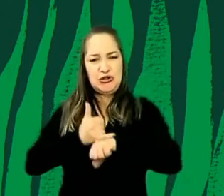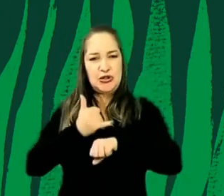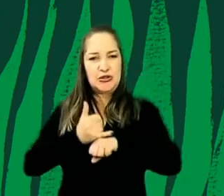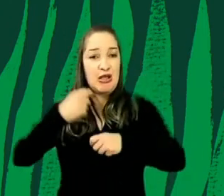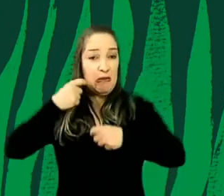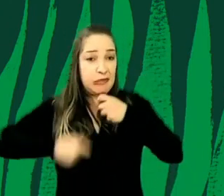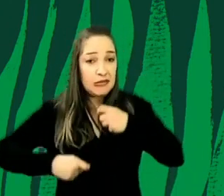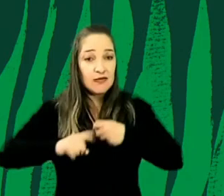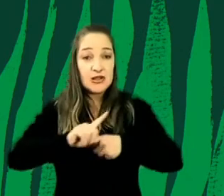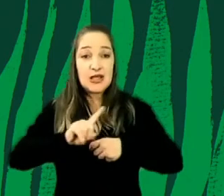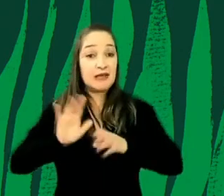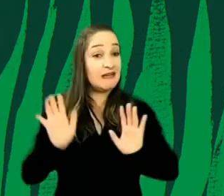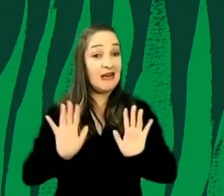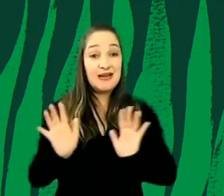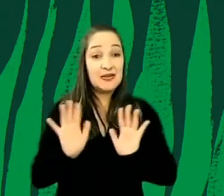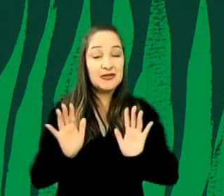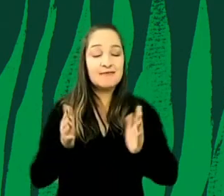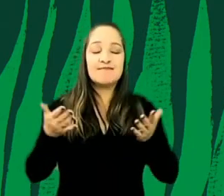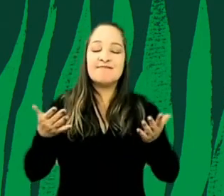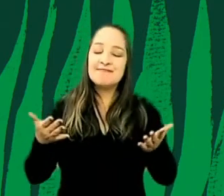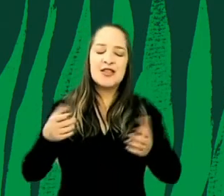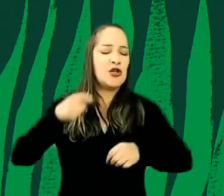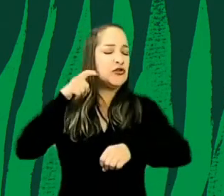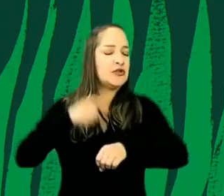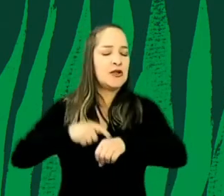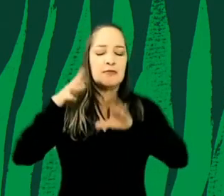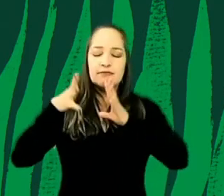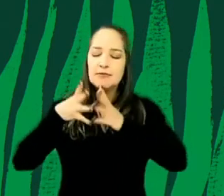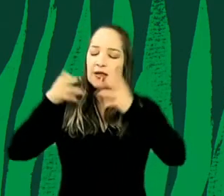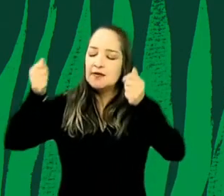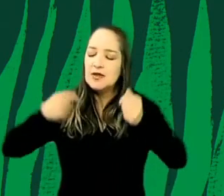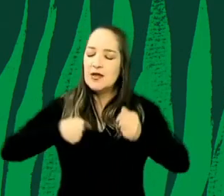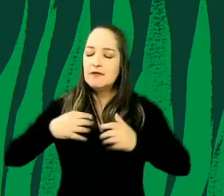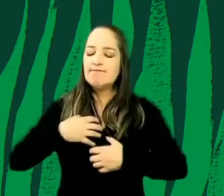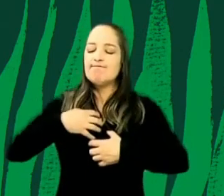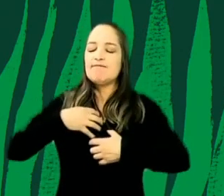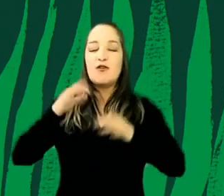am very happy about it and very grateful.